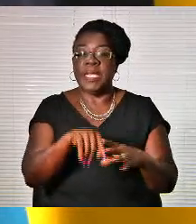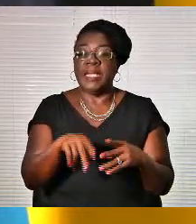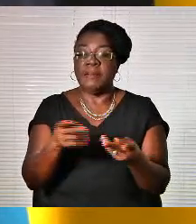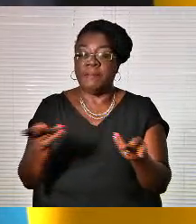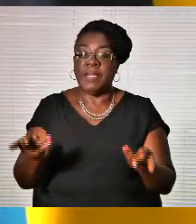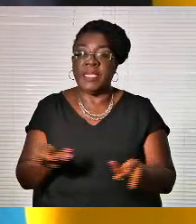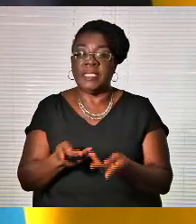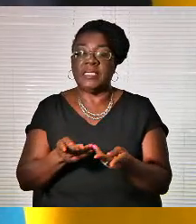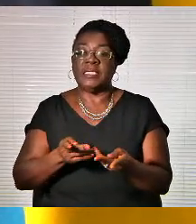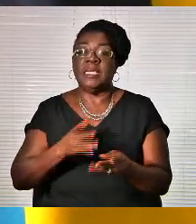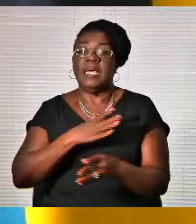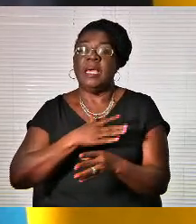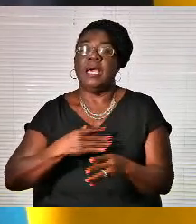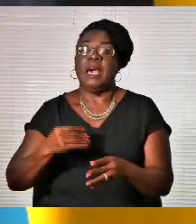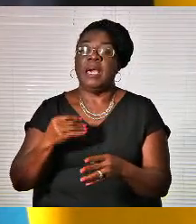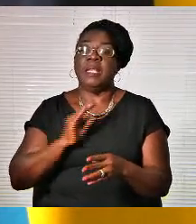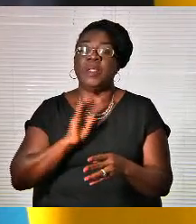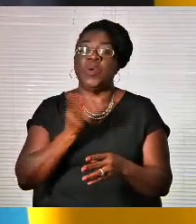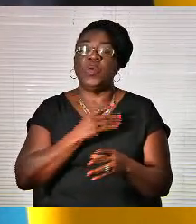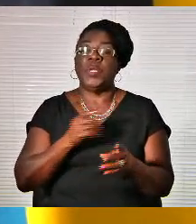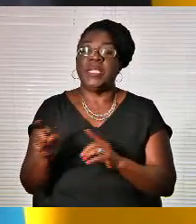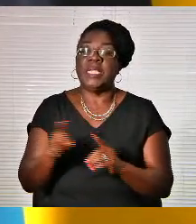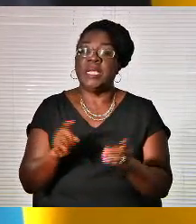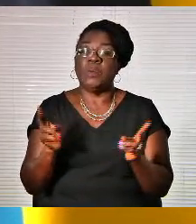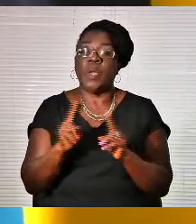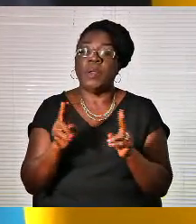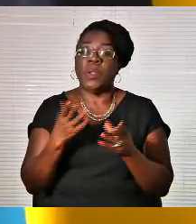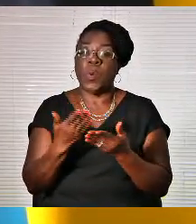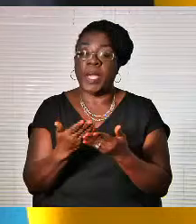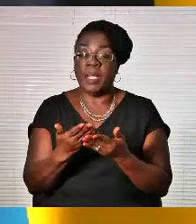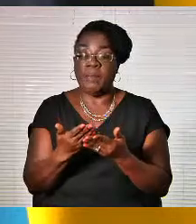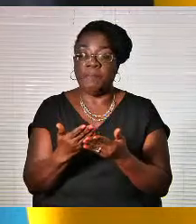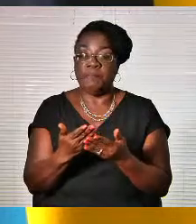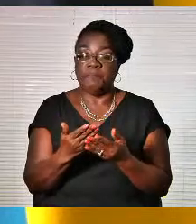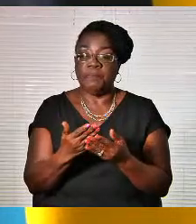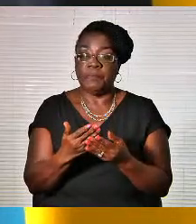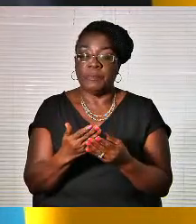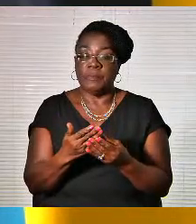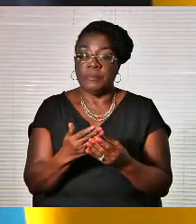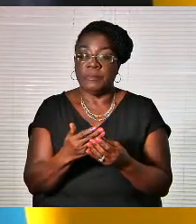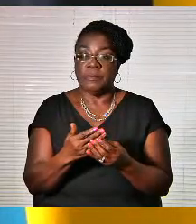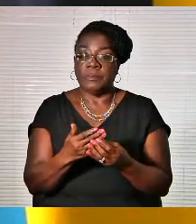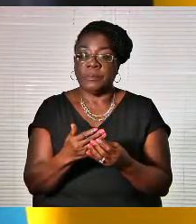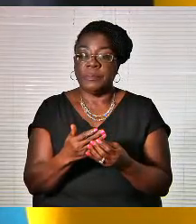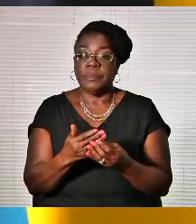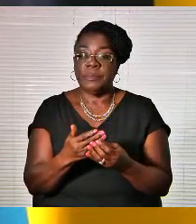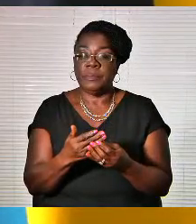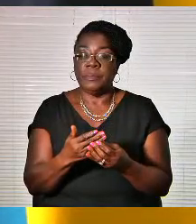and we did fairly well.